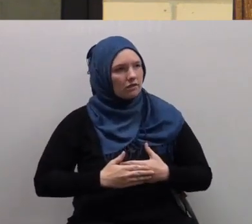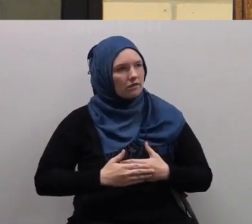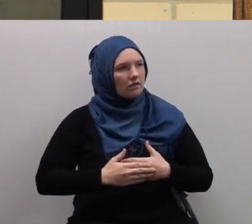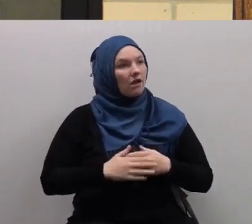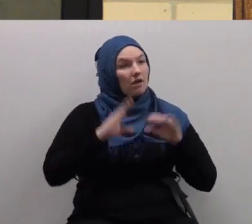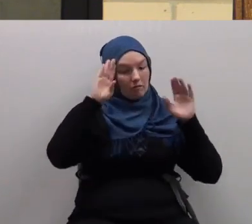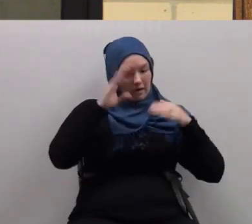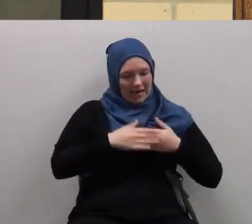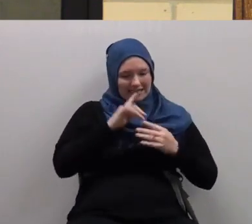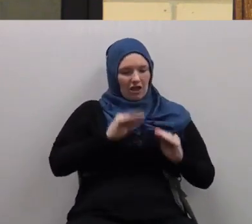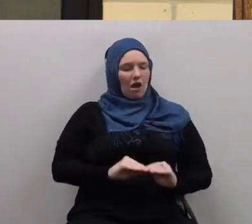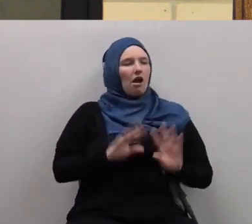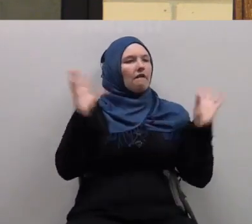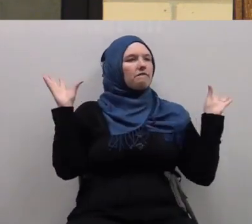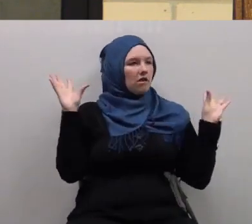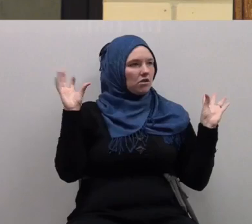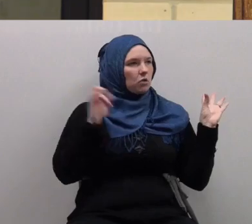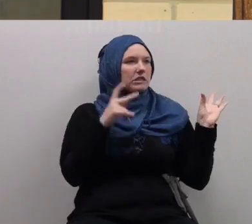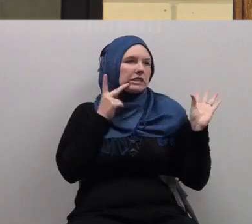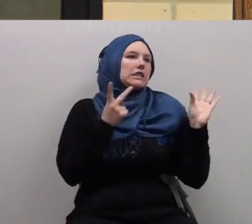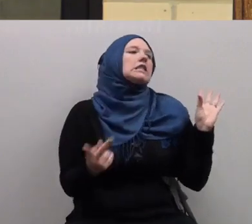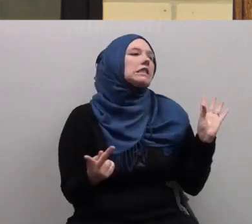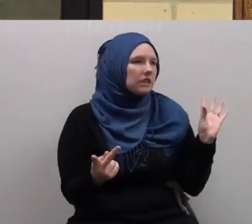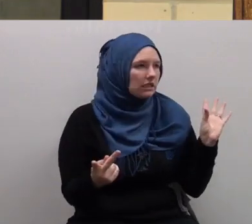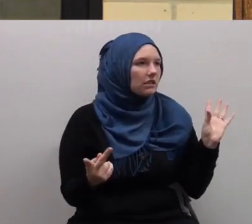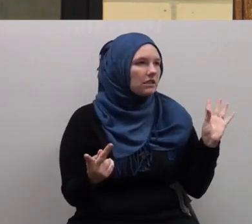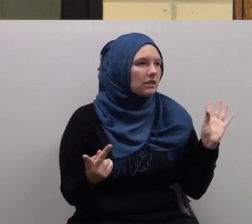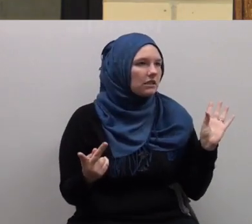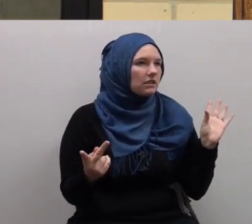obvious, visible pillar of faith.